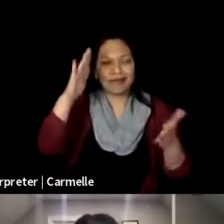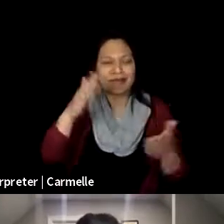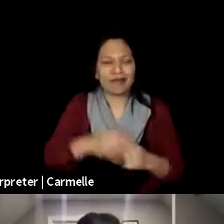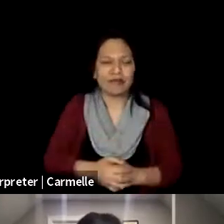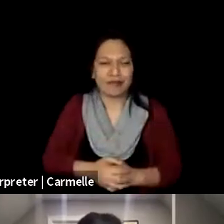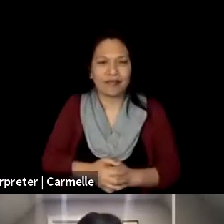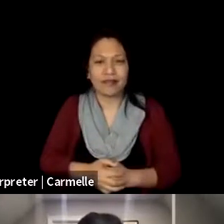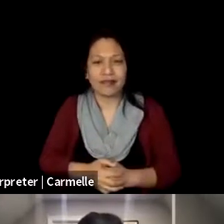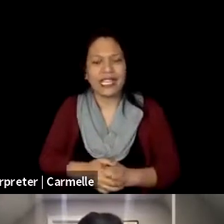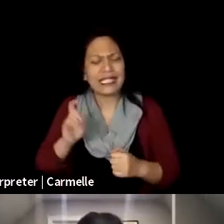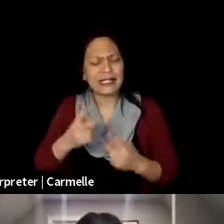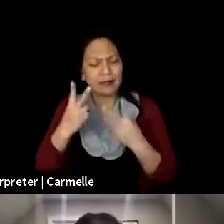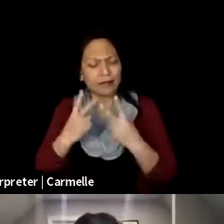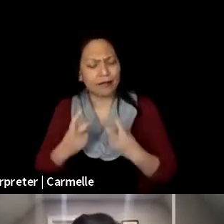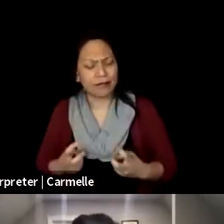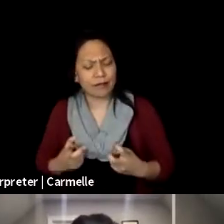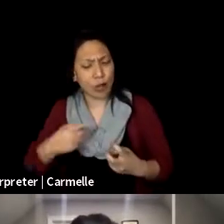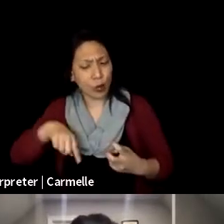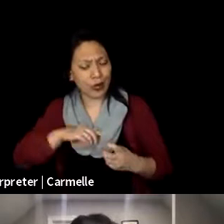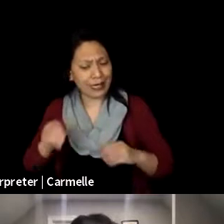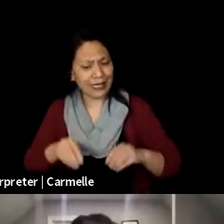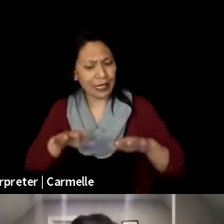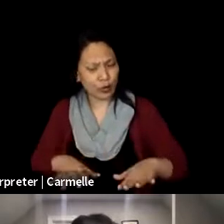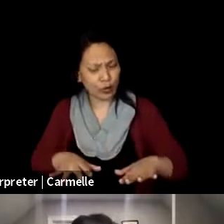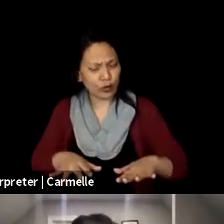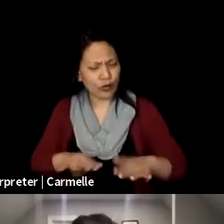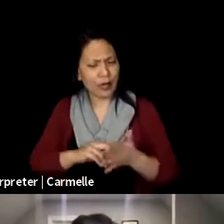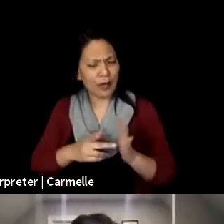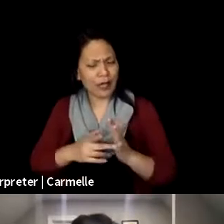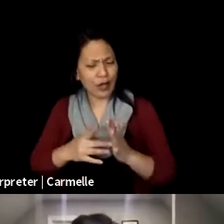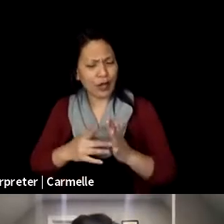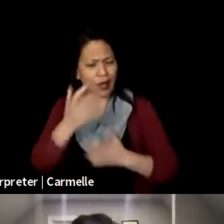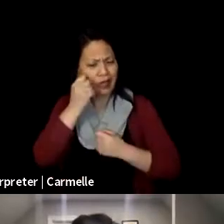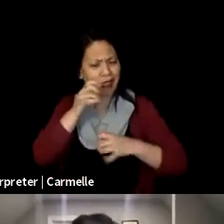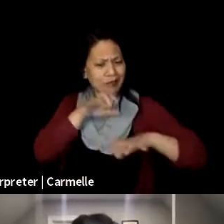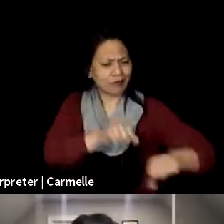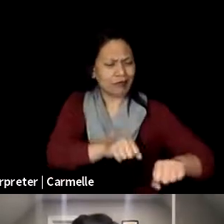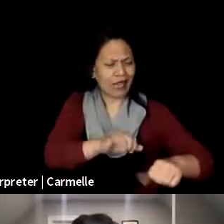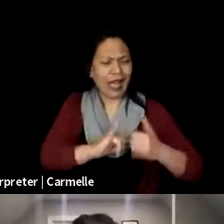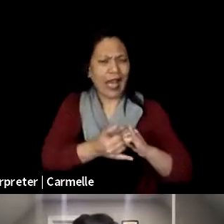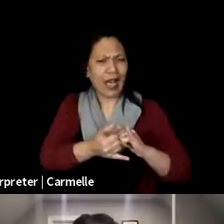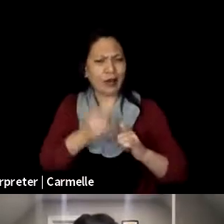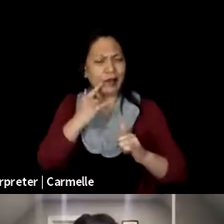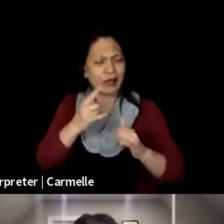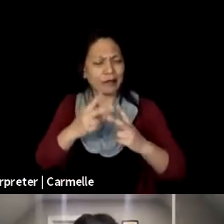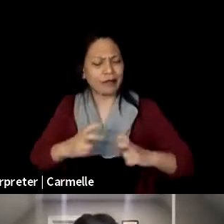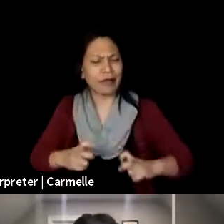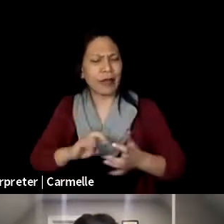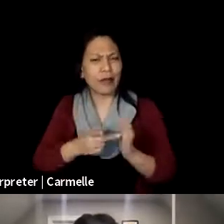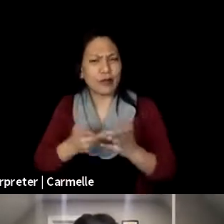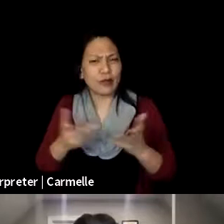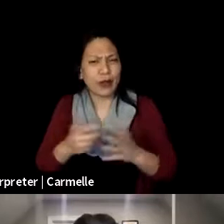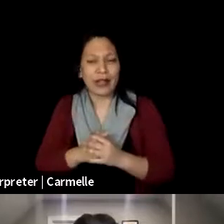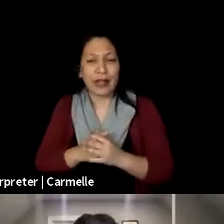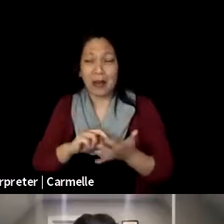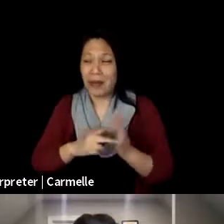We need to ask ourselves as settlers, how have we embodied colonization? To confront how I uphold the violent